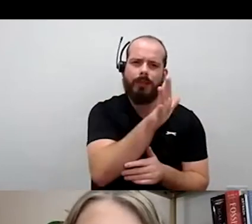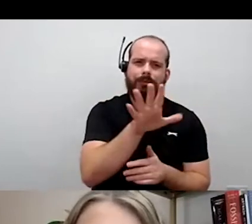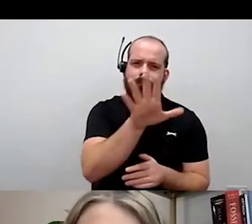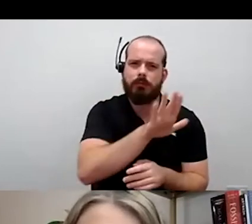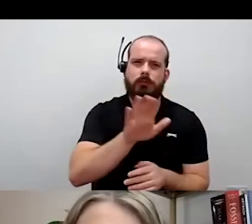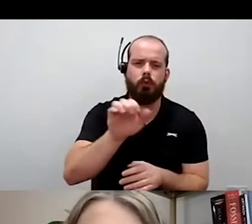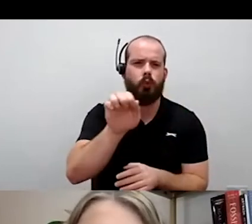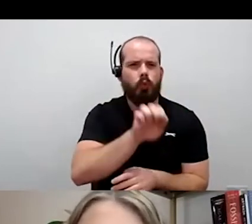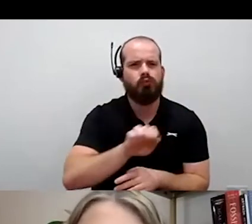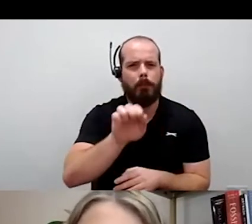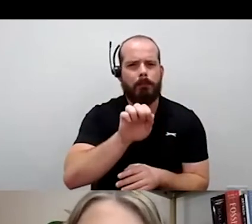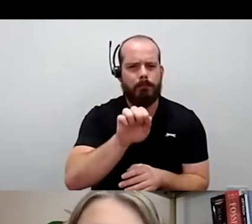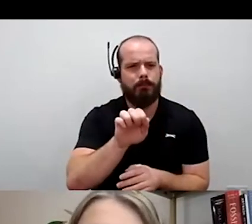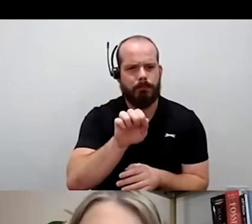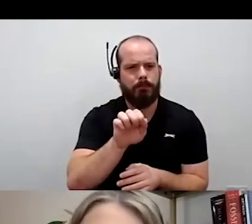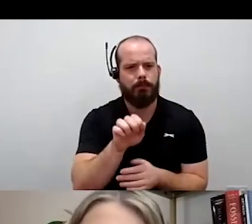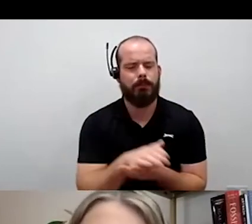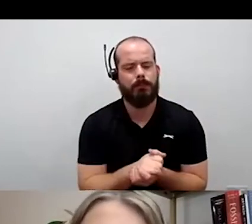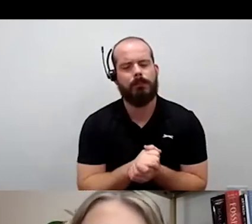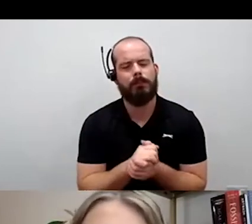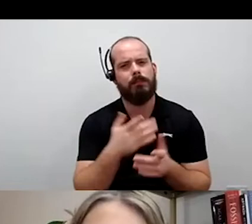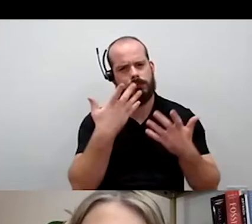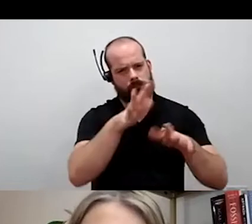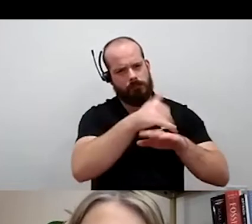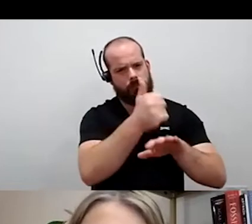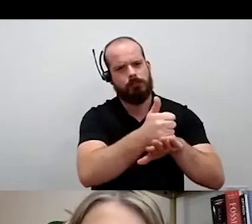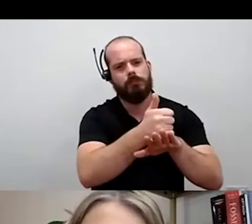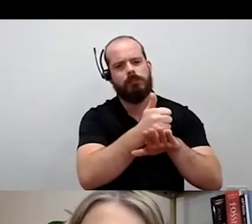we're actually absent. We have a handful of members now.